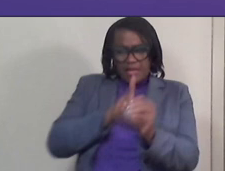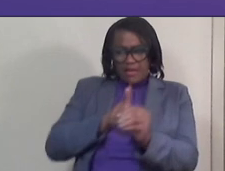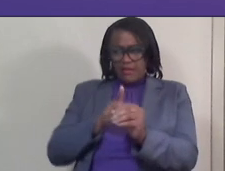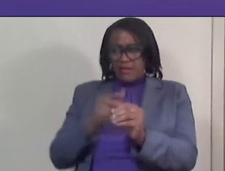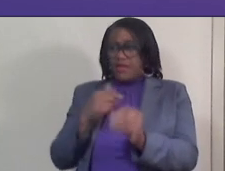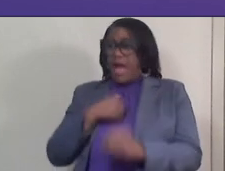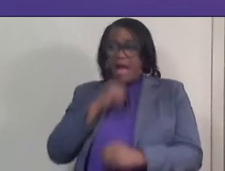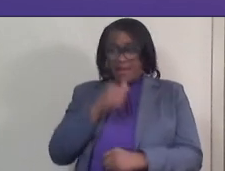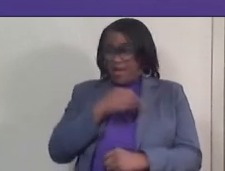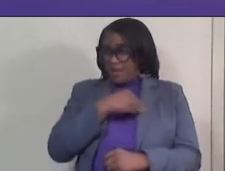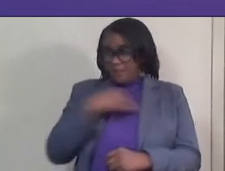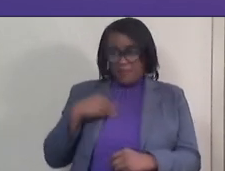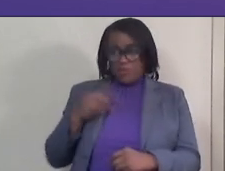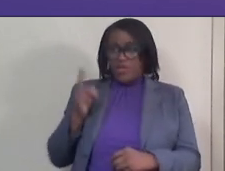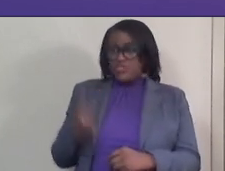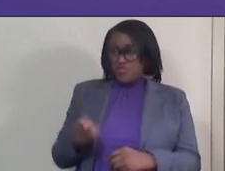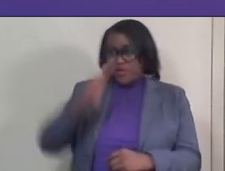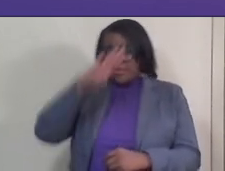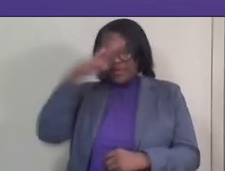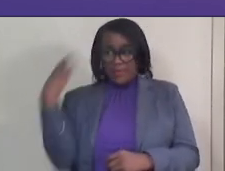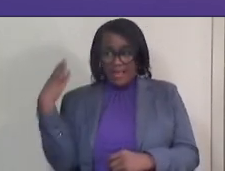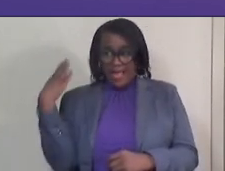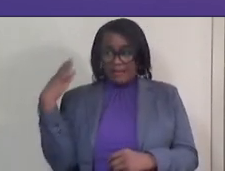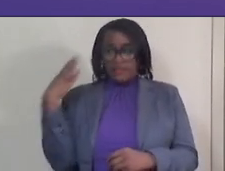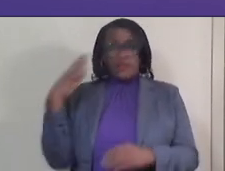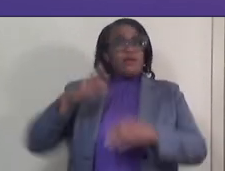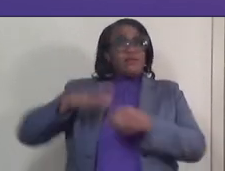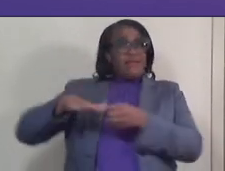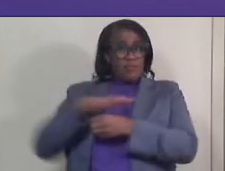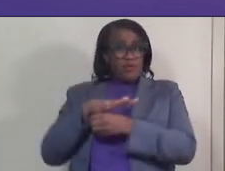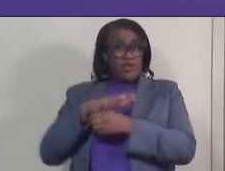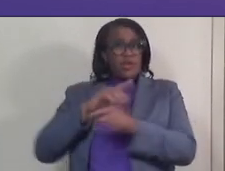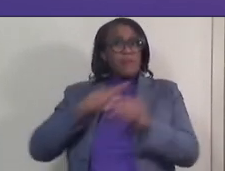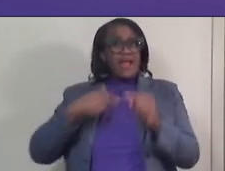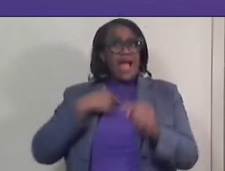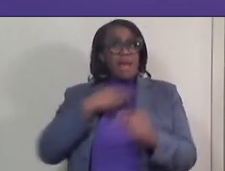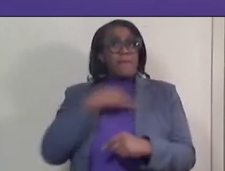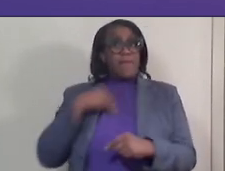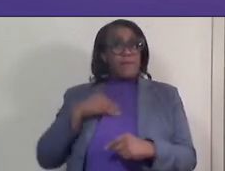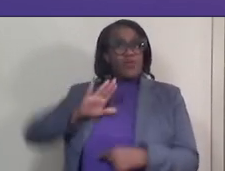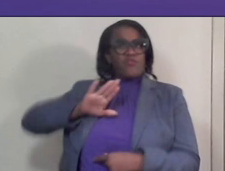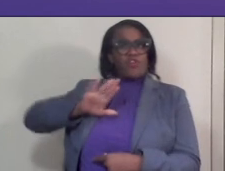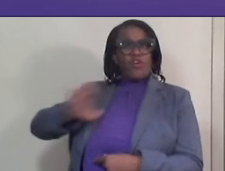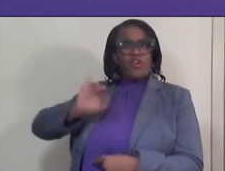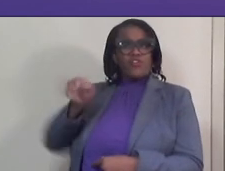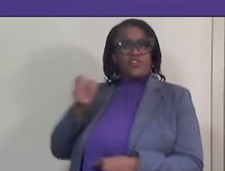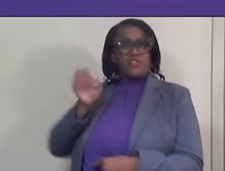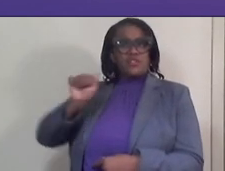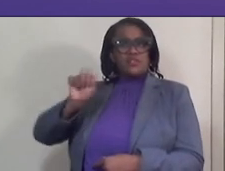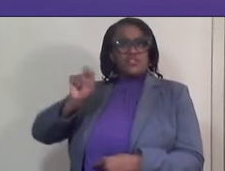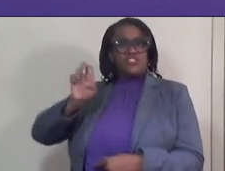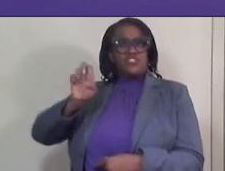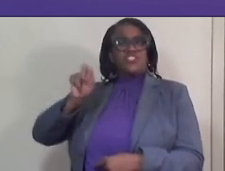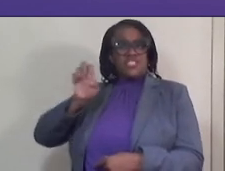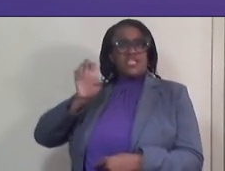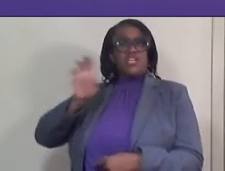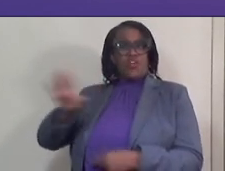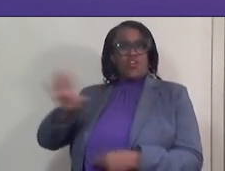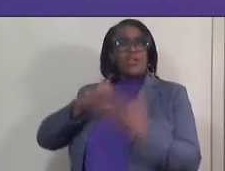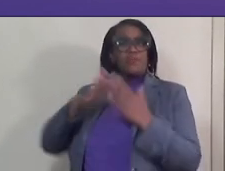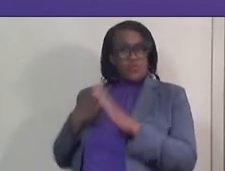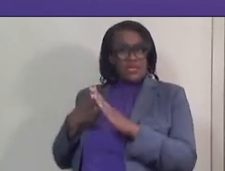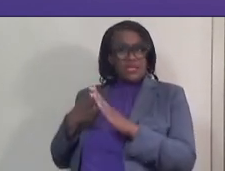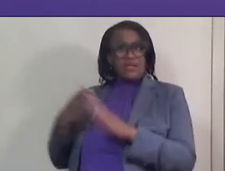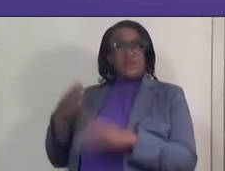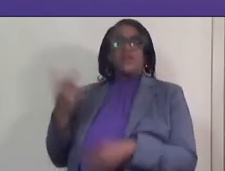example, of the Historically Black Neighborhood in Swarthmore, but I am a member of Jeanine's community. We have been community members with one another for a decade,